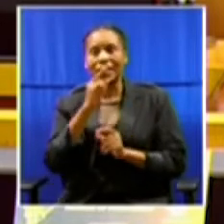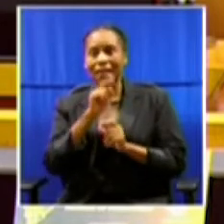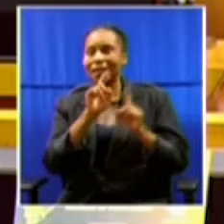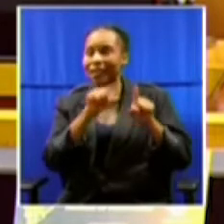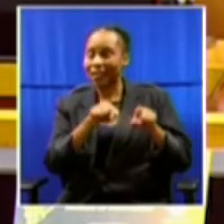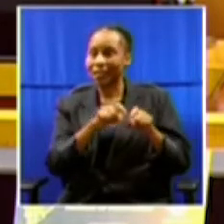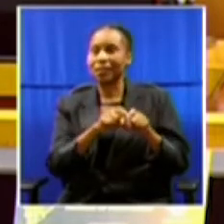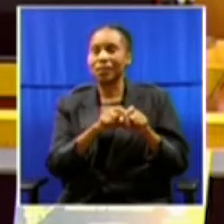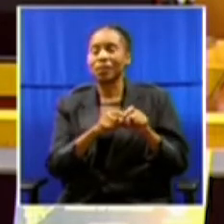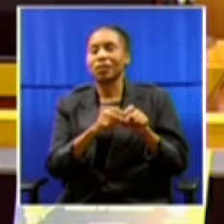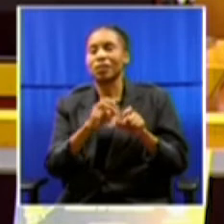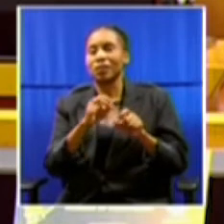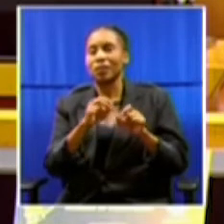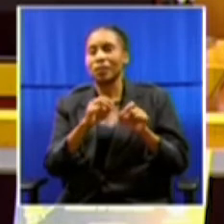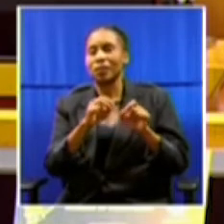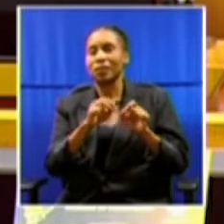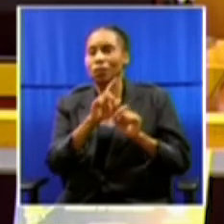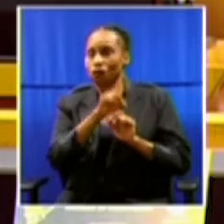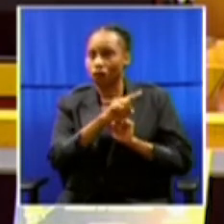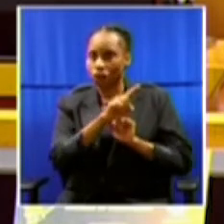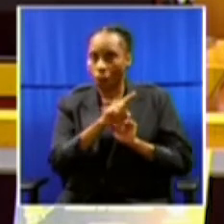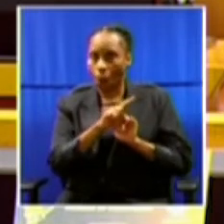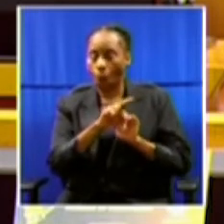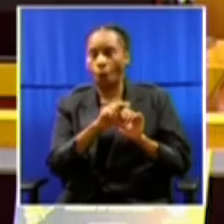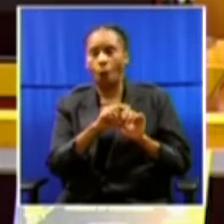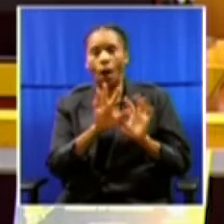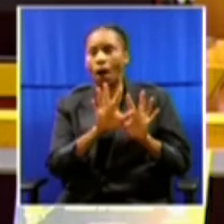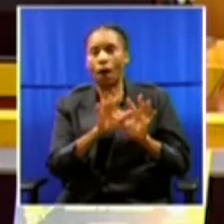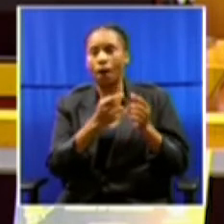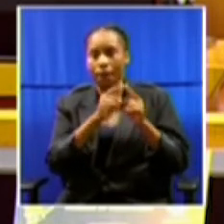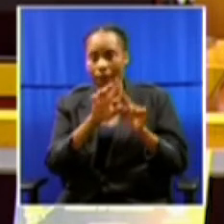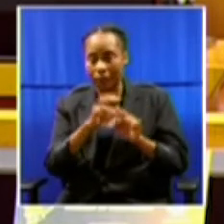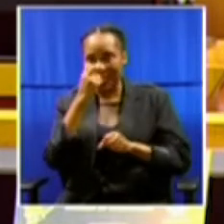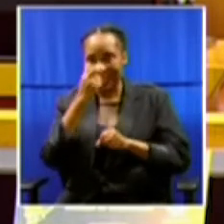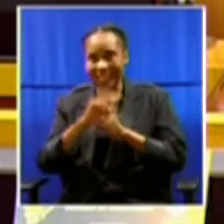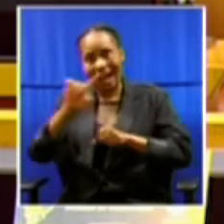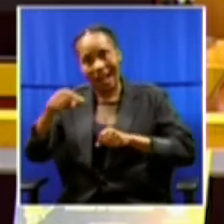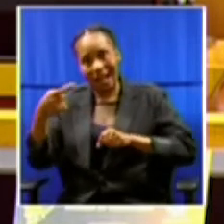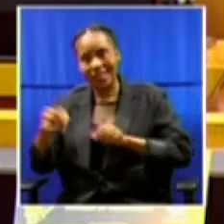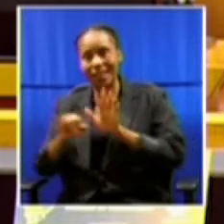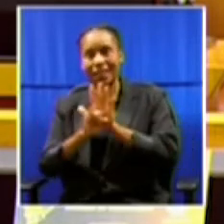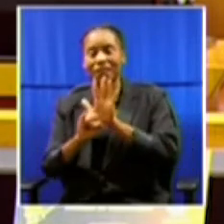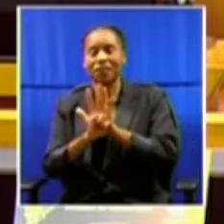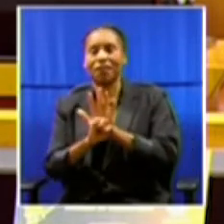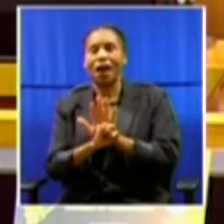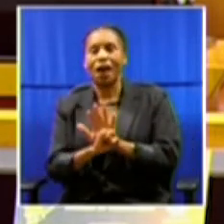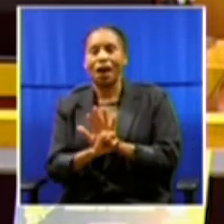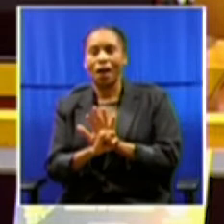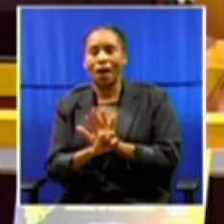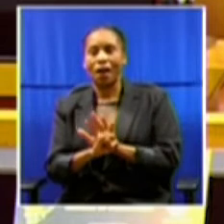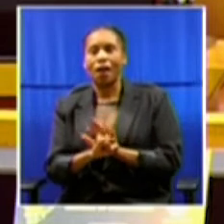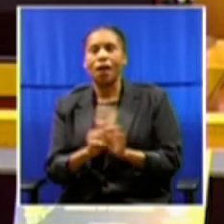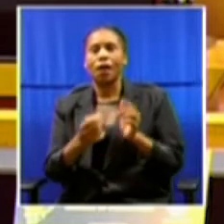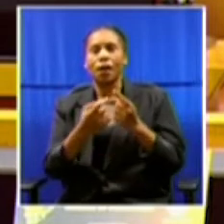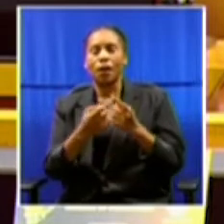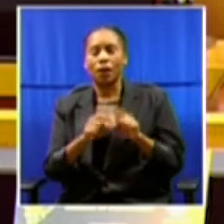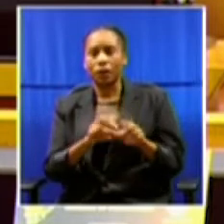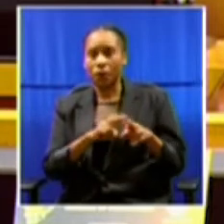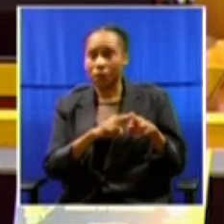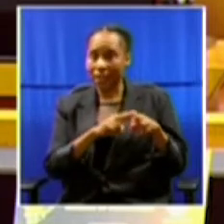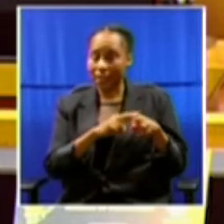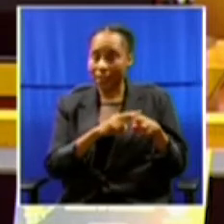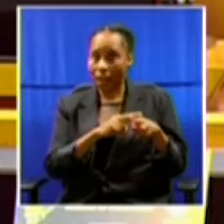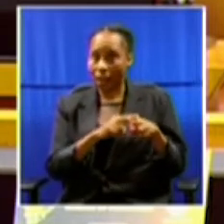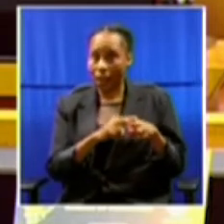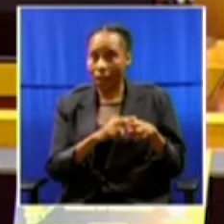site. In as far as the more cost implication as it relates to rentals is concerned, Honorable Chairperson,